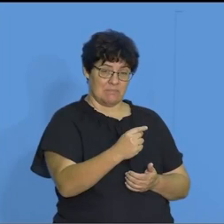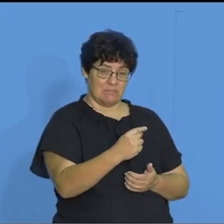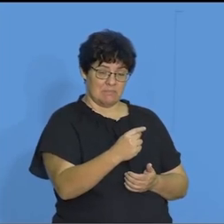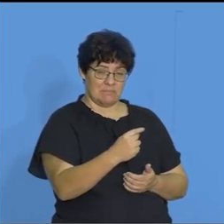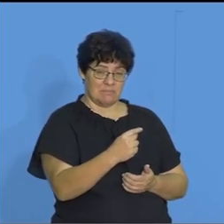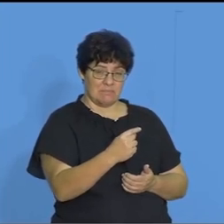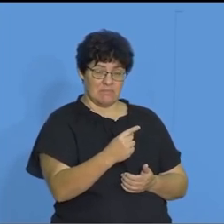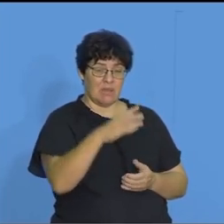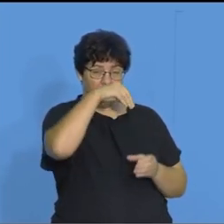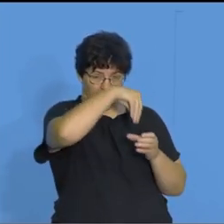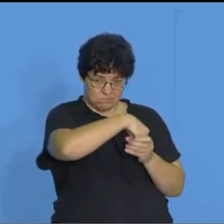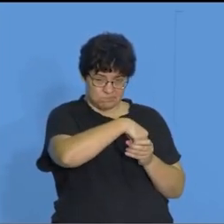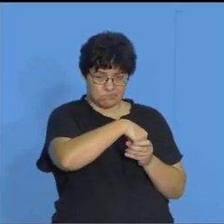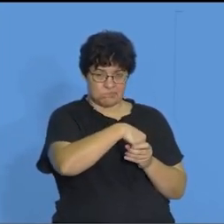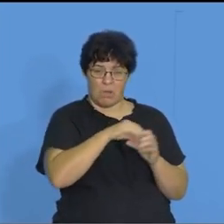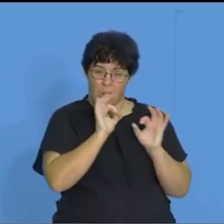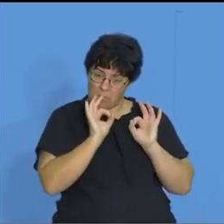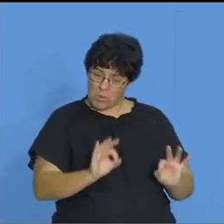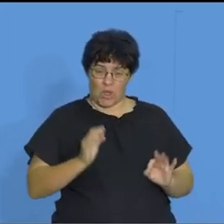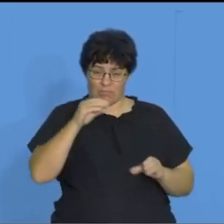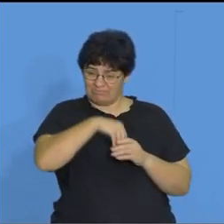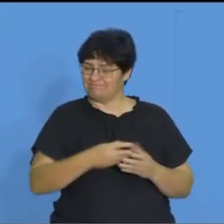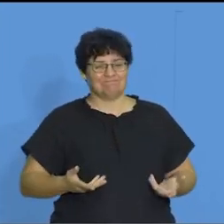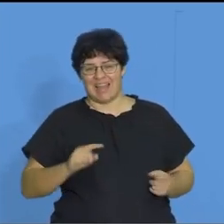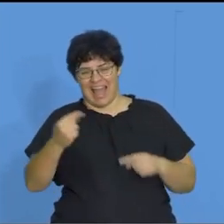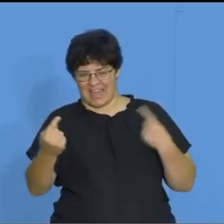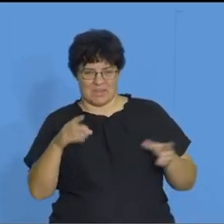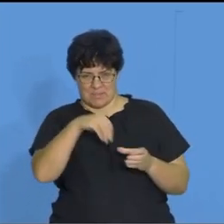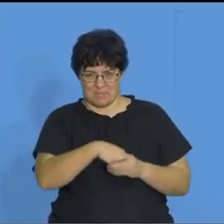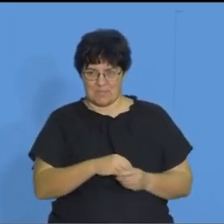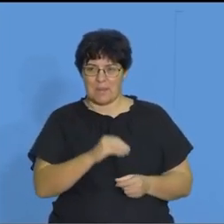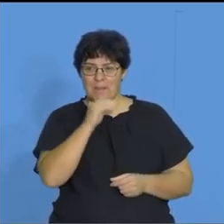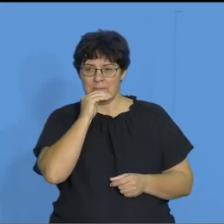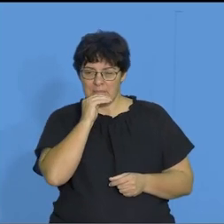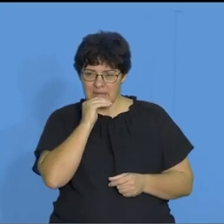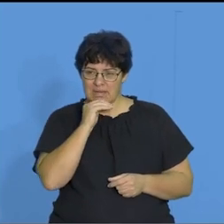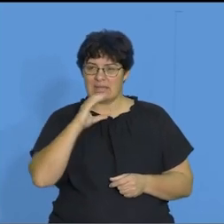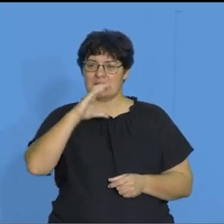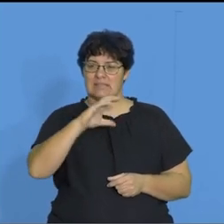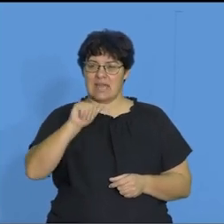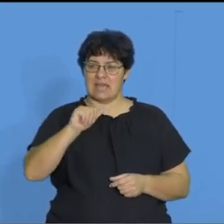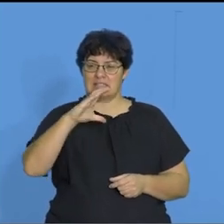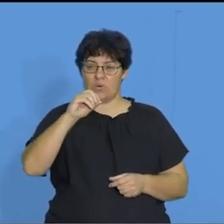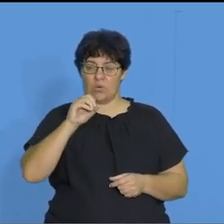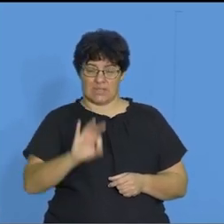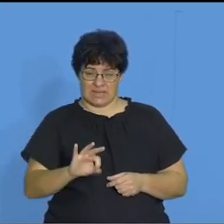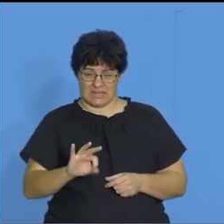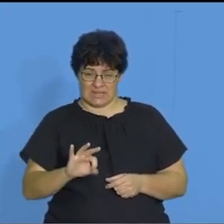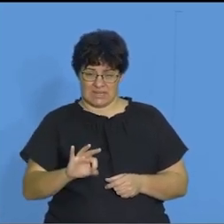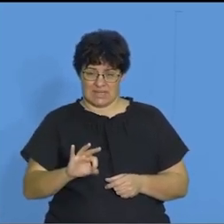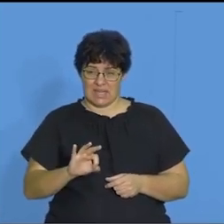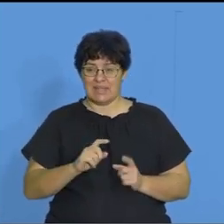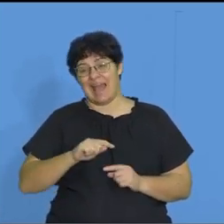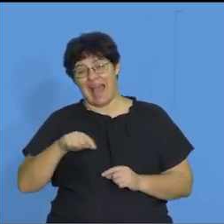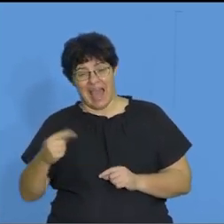grams contains impurities, it means a particular percentage of that 50 grams is actually calcium carbonate, and then the rest of that